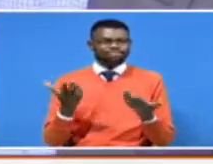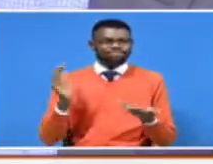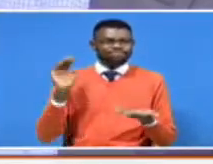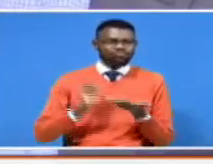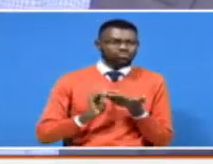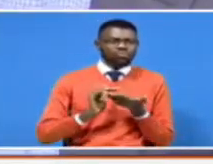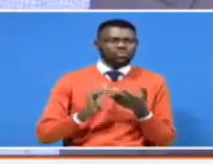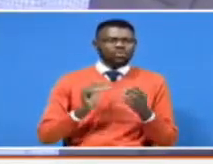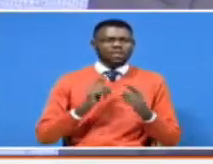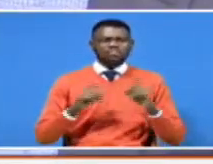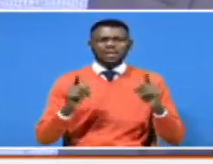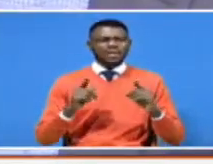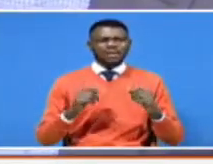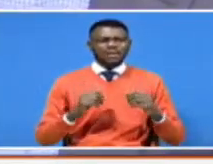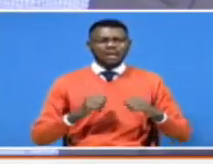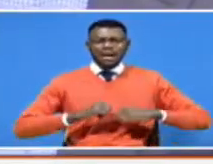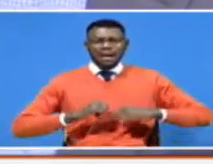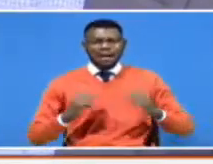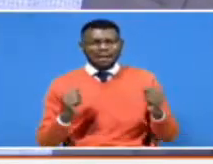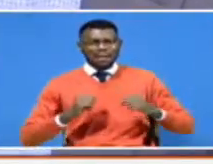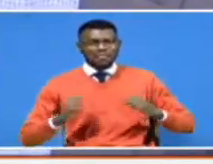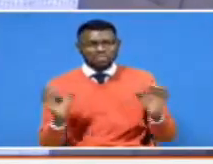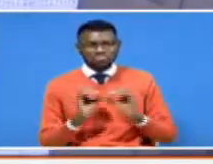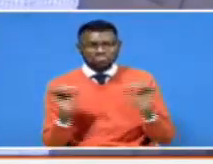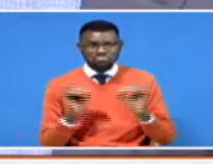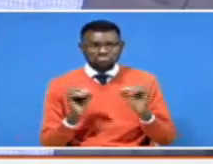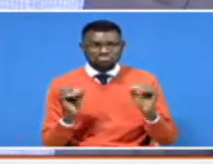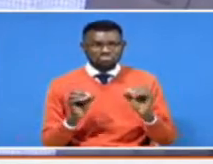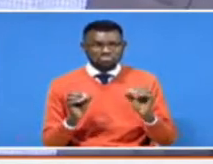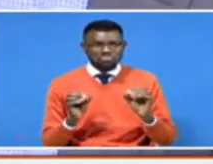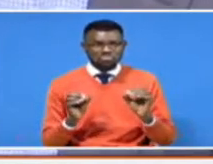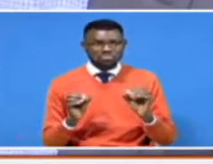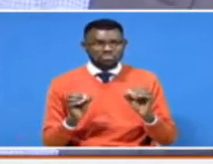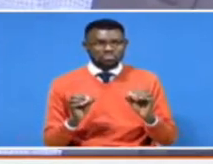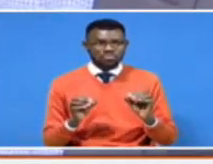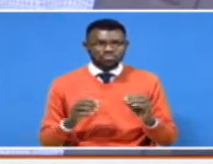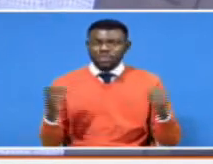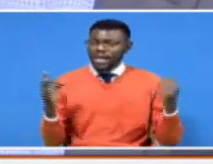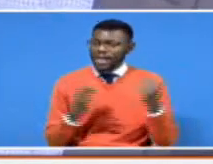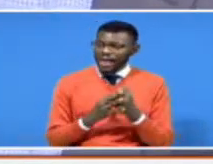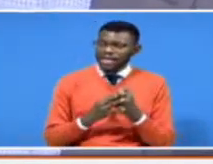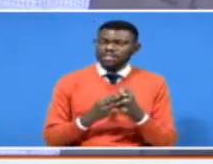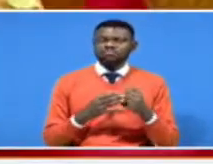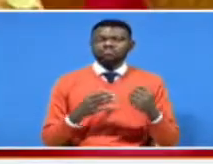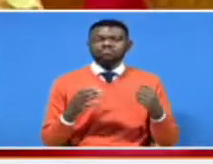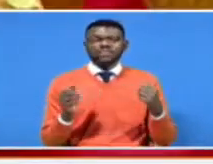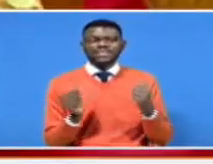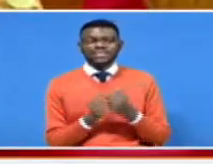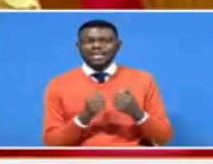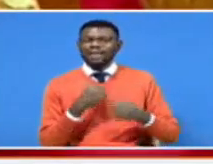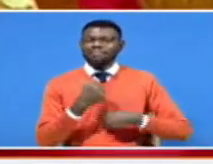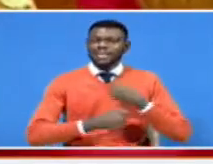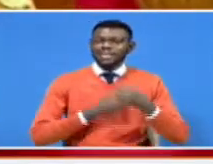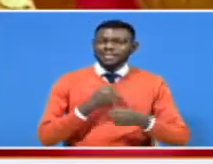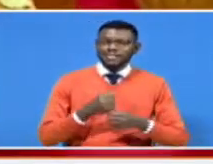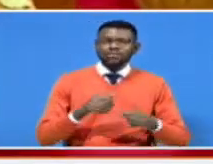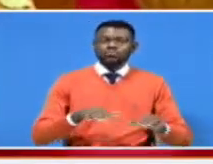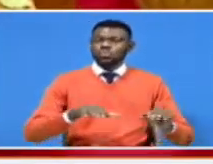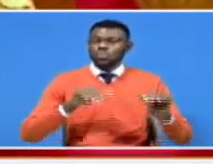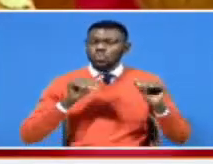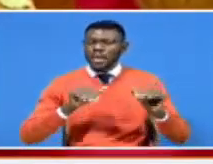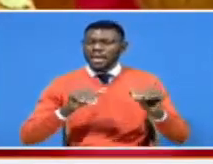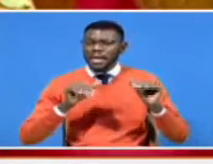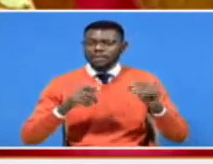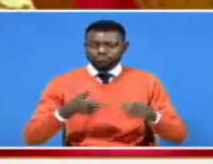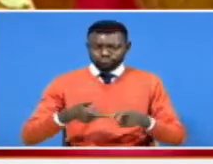them. It's not worth the wait for almost 8 to 10 years that they have been waiting for the increment of the